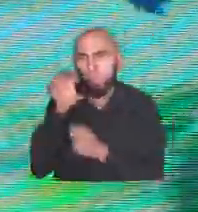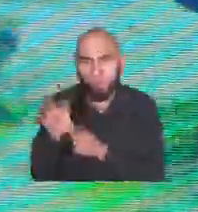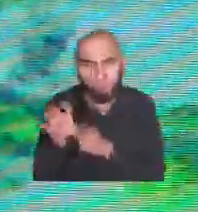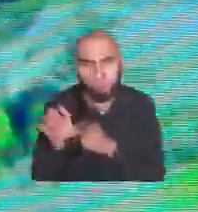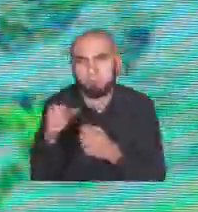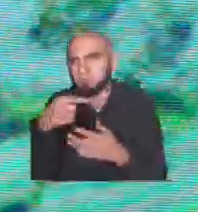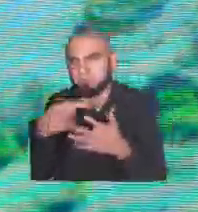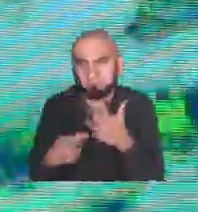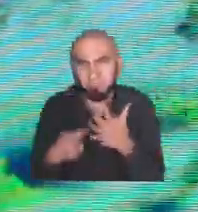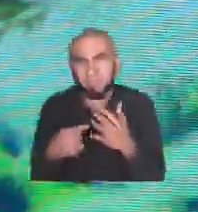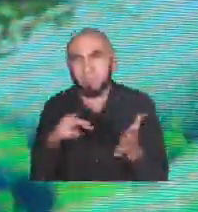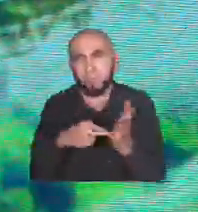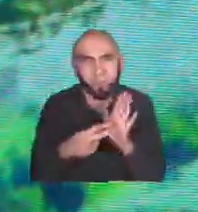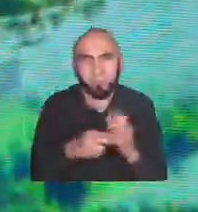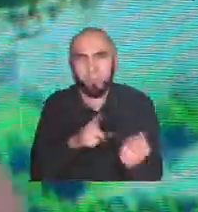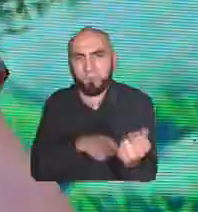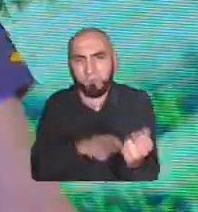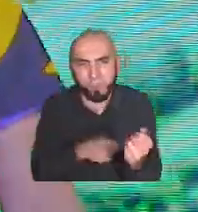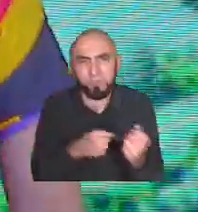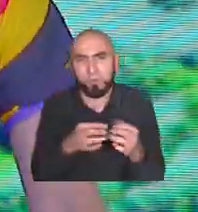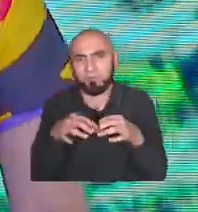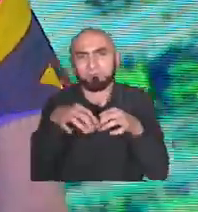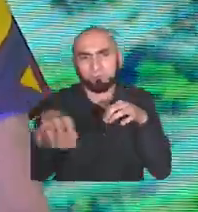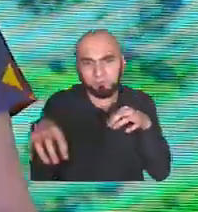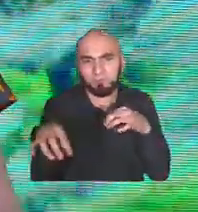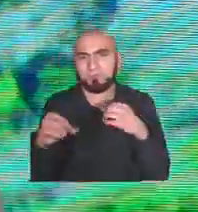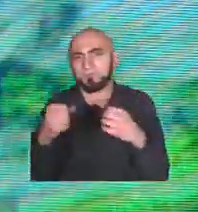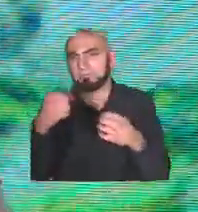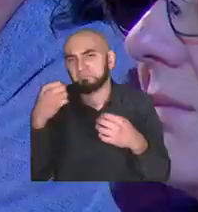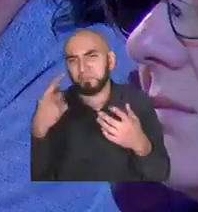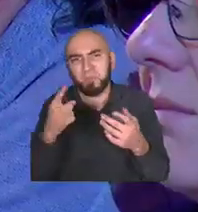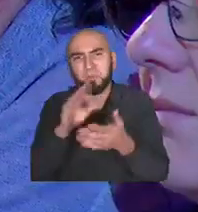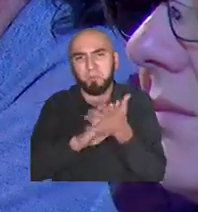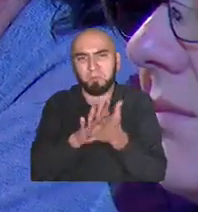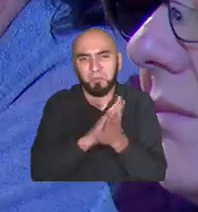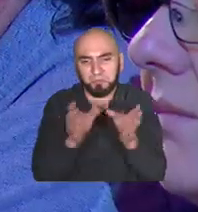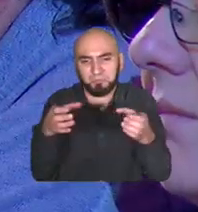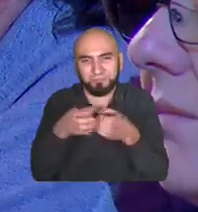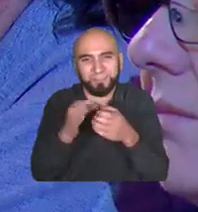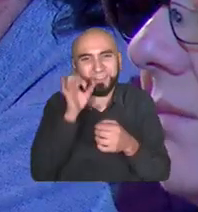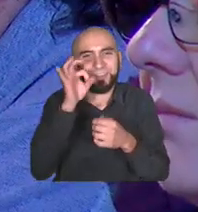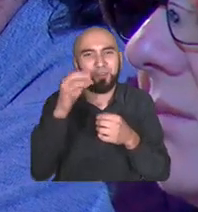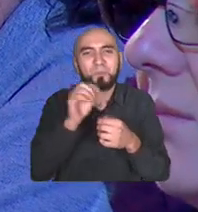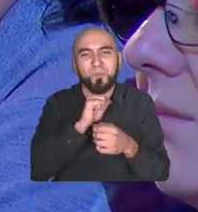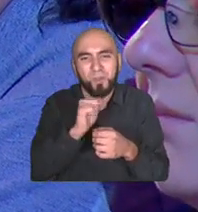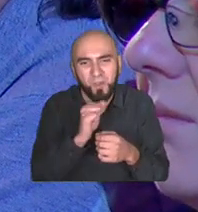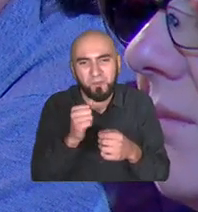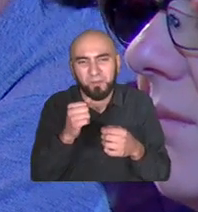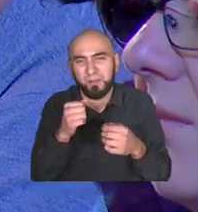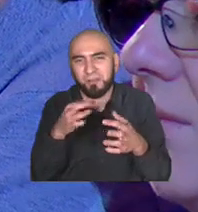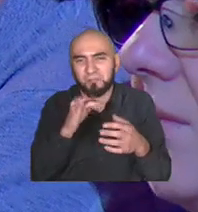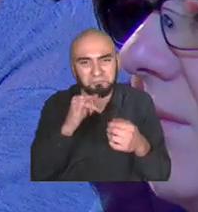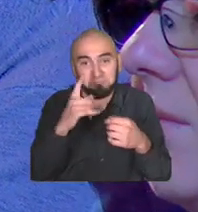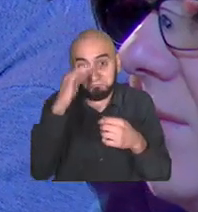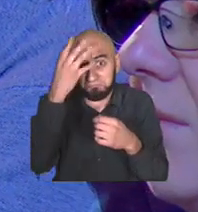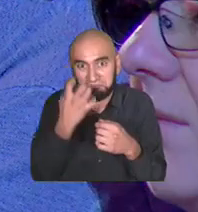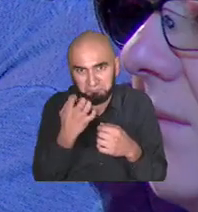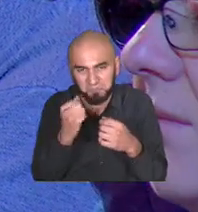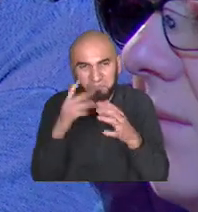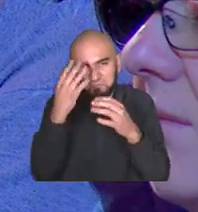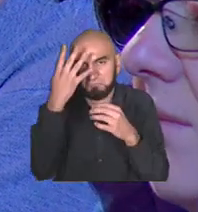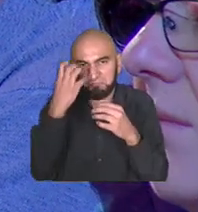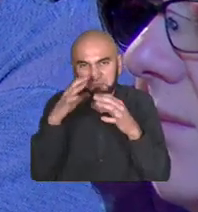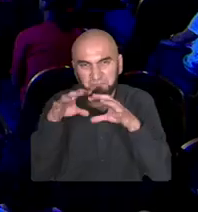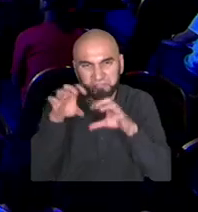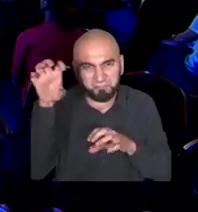divided among social class, gender, race, because they're upset with each other, and the social network's just making money off these divisions. We